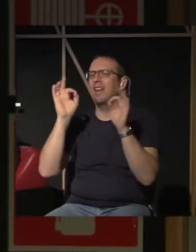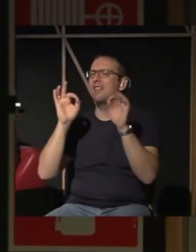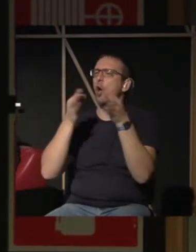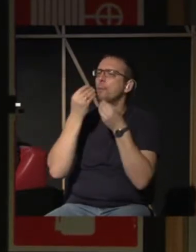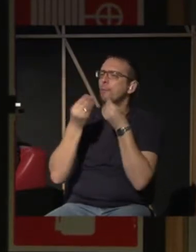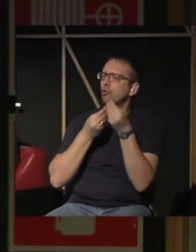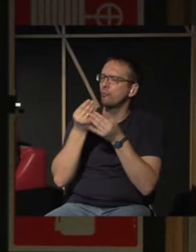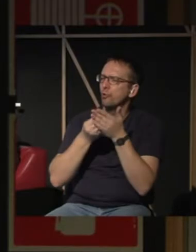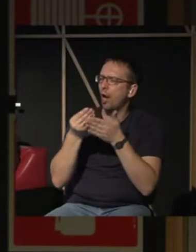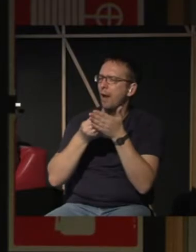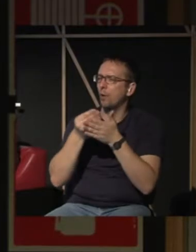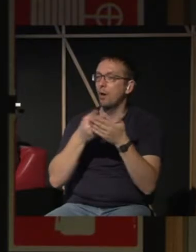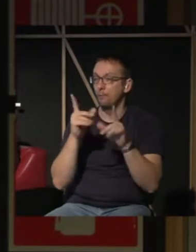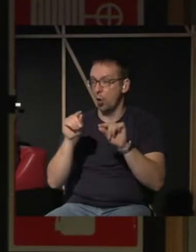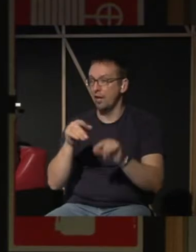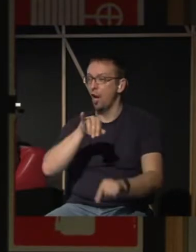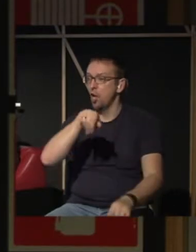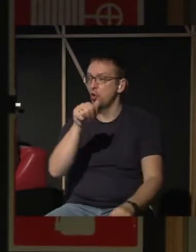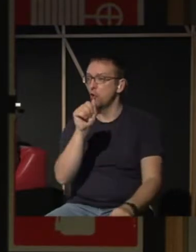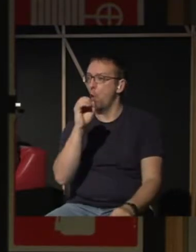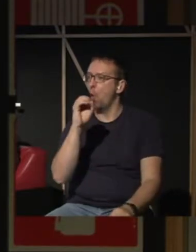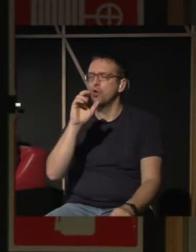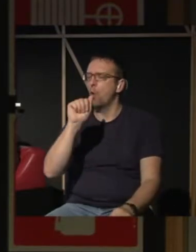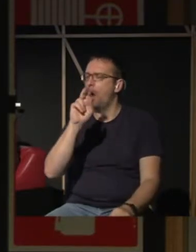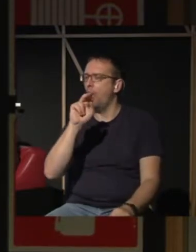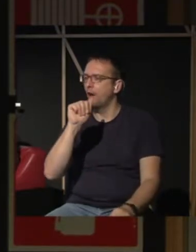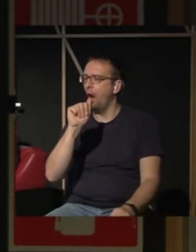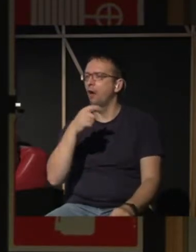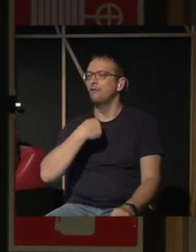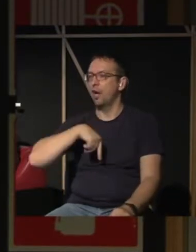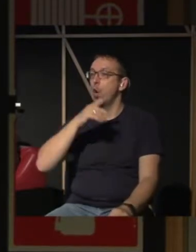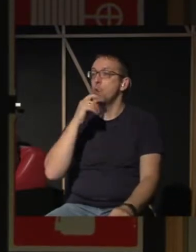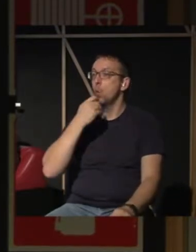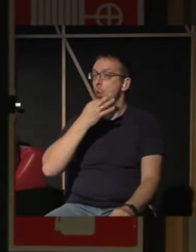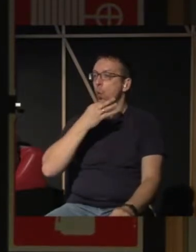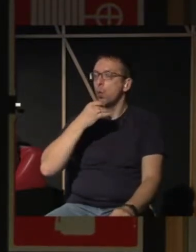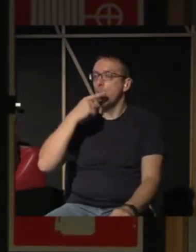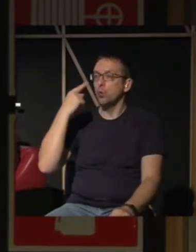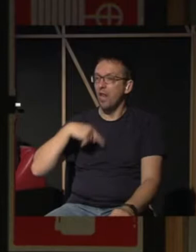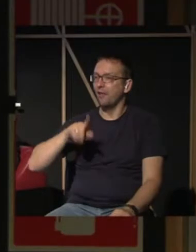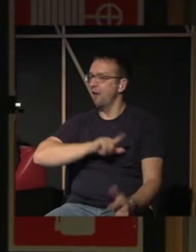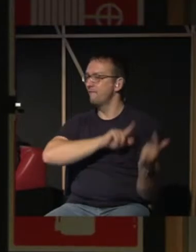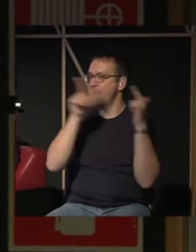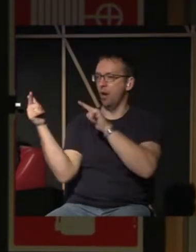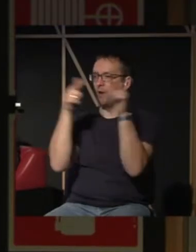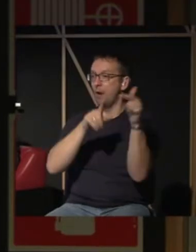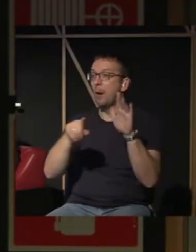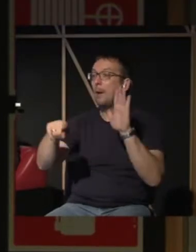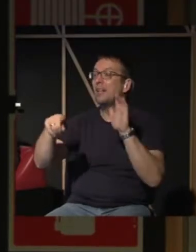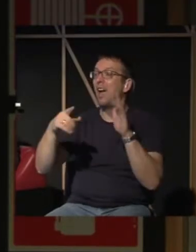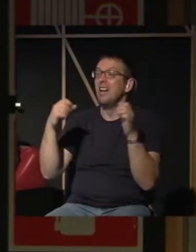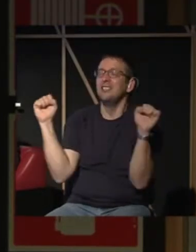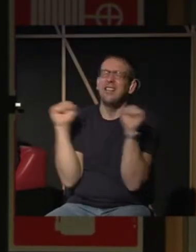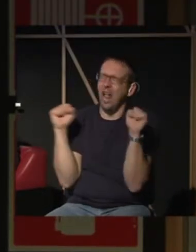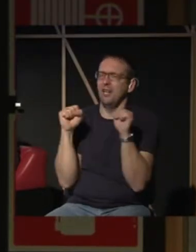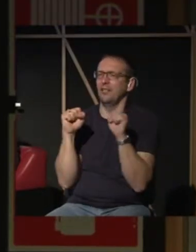of Russia, minus 26 degrees in Kazan, I will never forget. Auditing